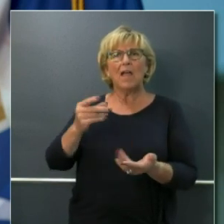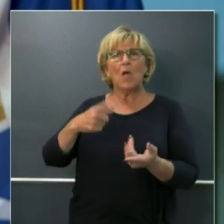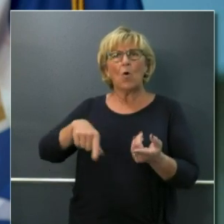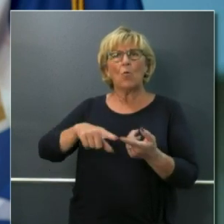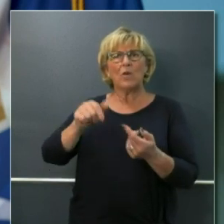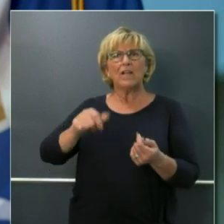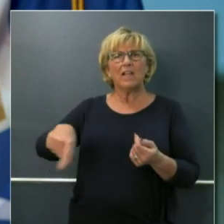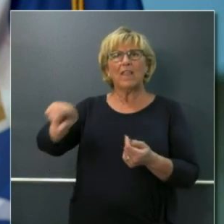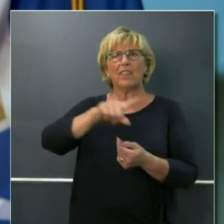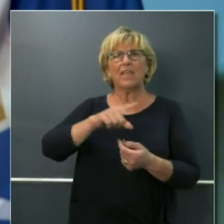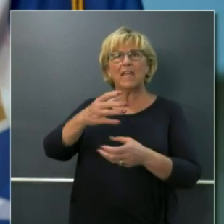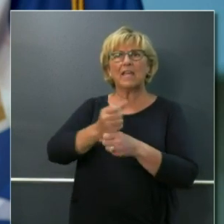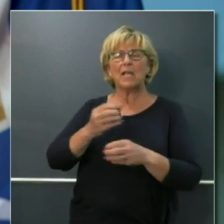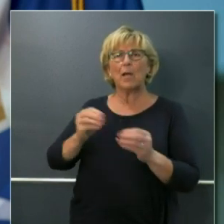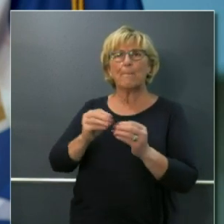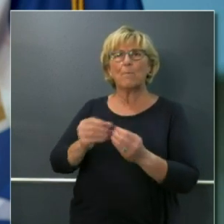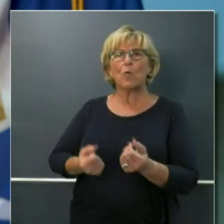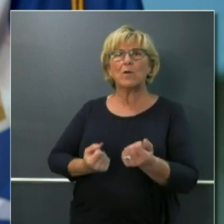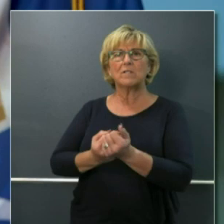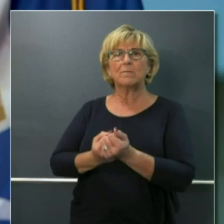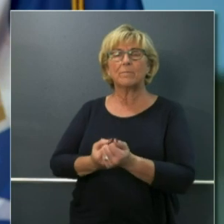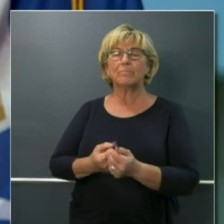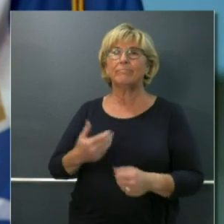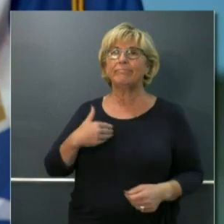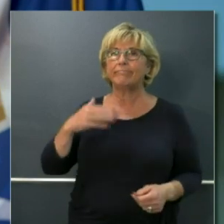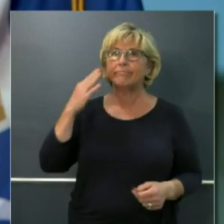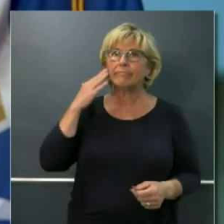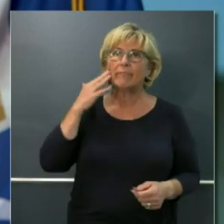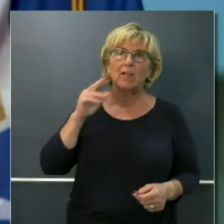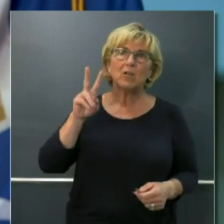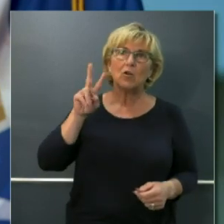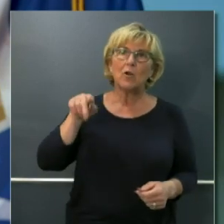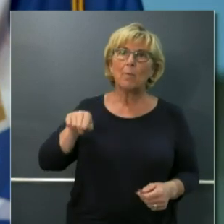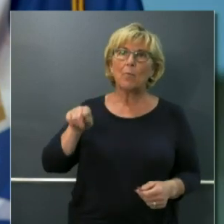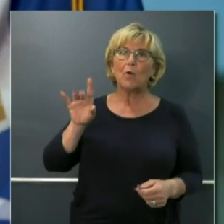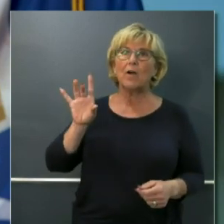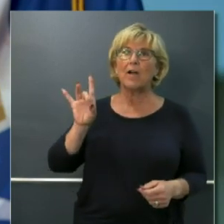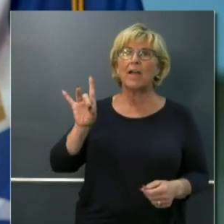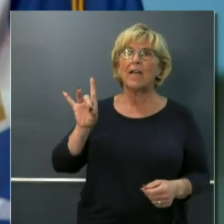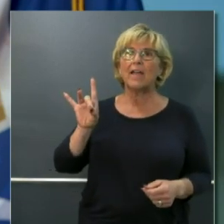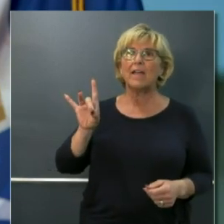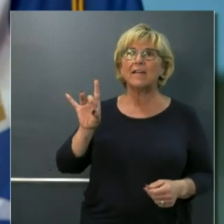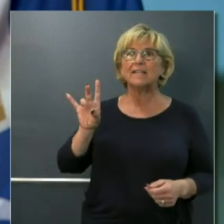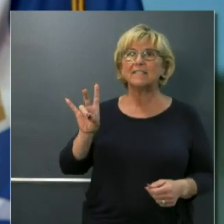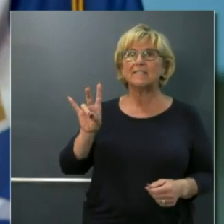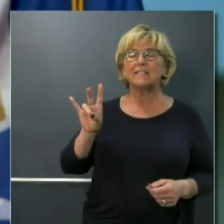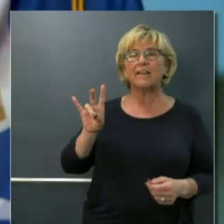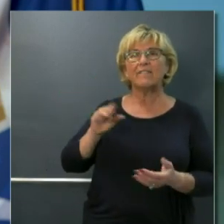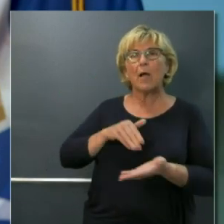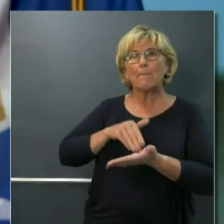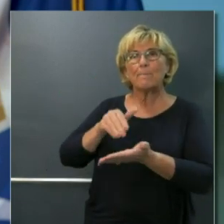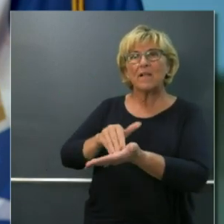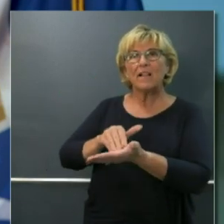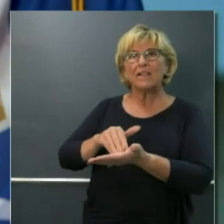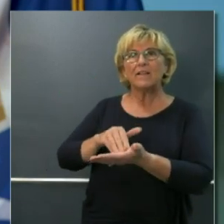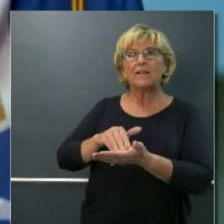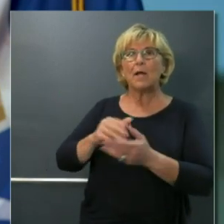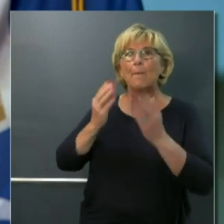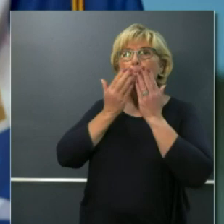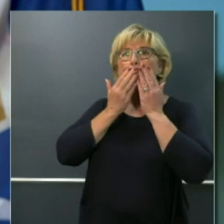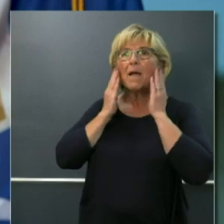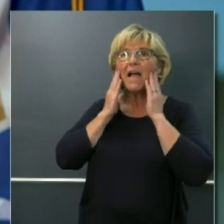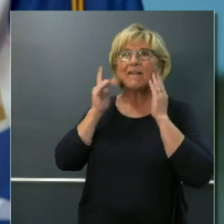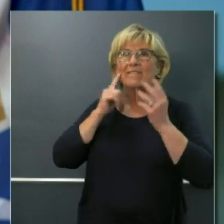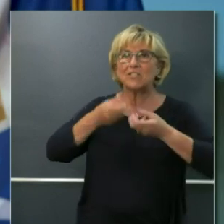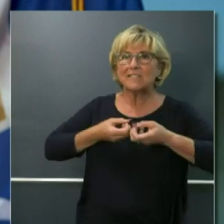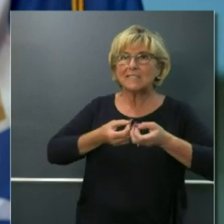more support? Yeah, as I said, 2.87 million masks were distributed in the last 24 hours. As soon as